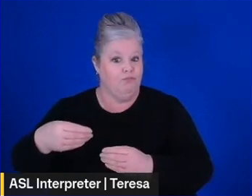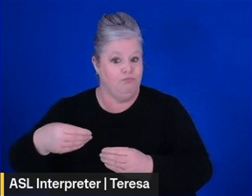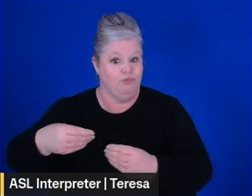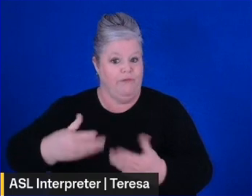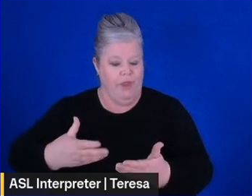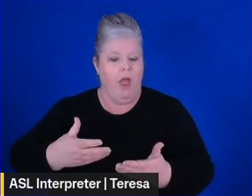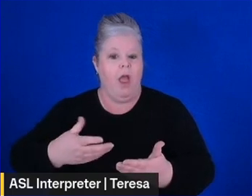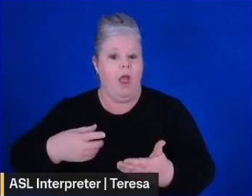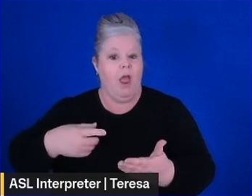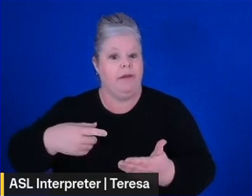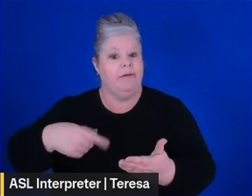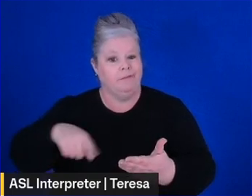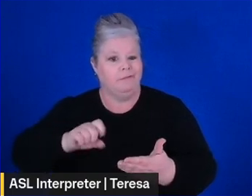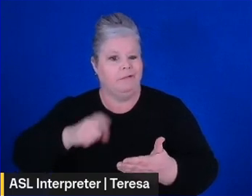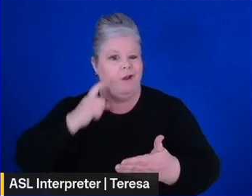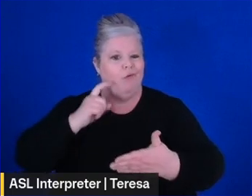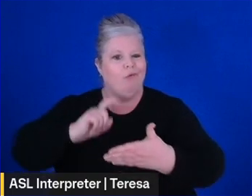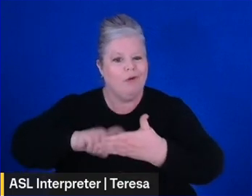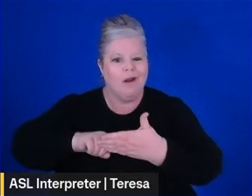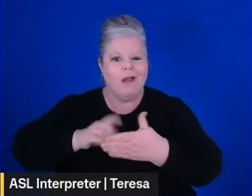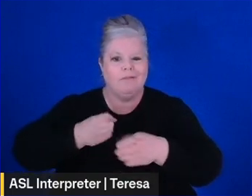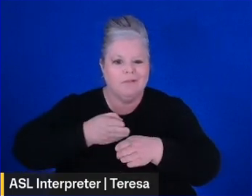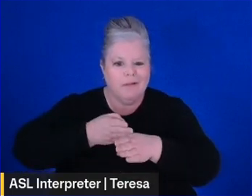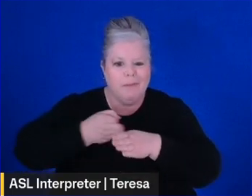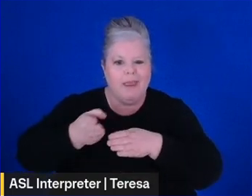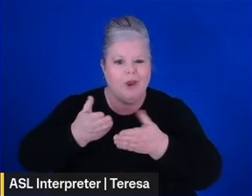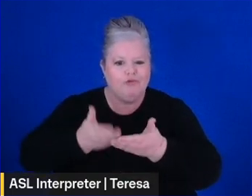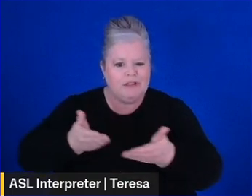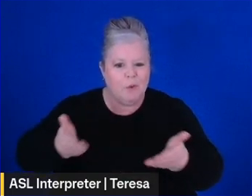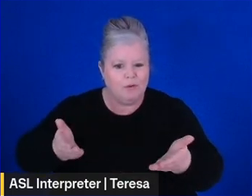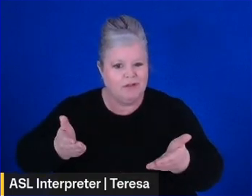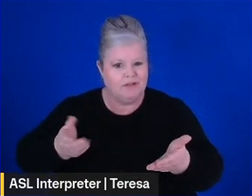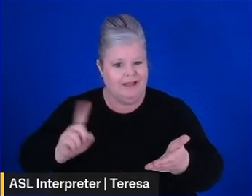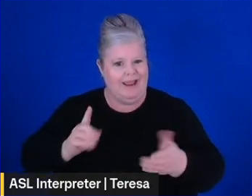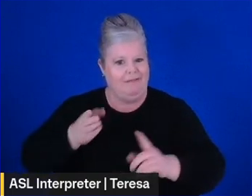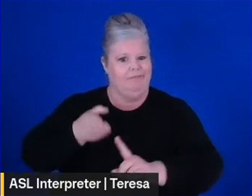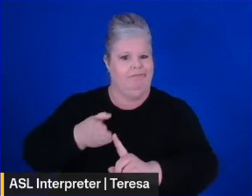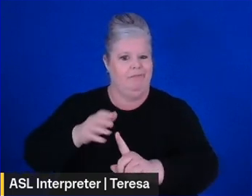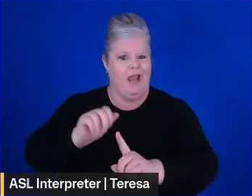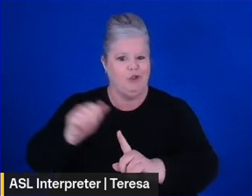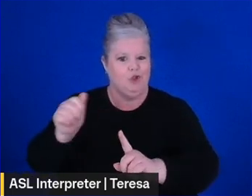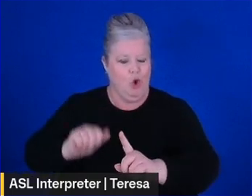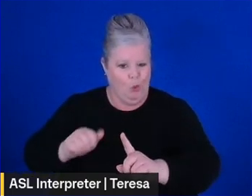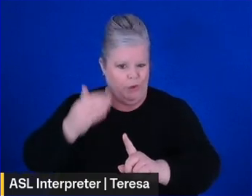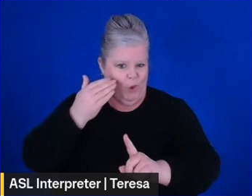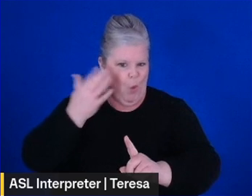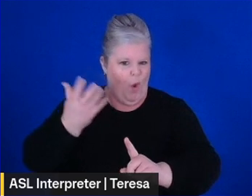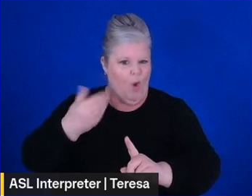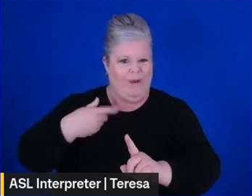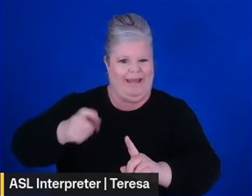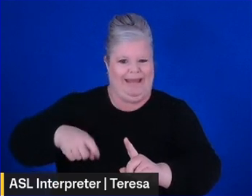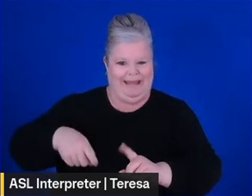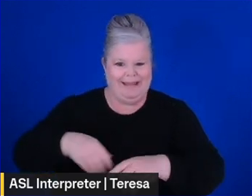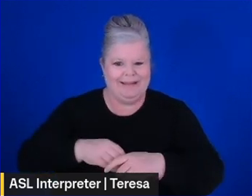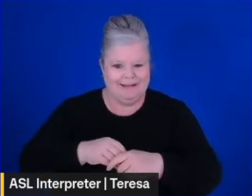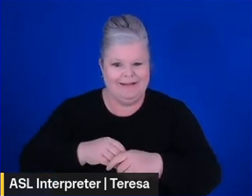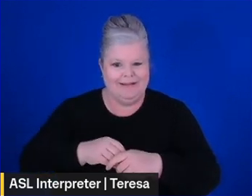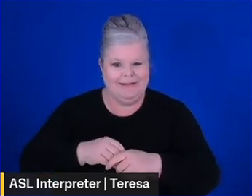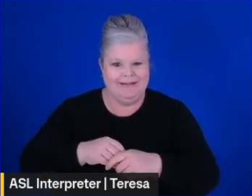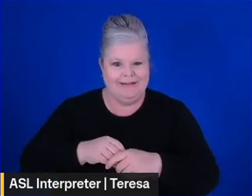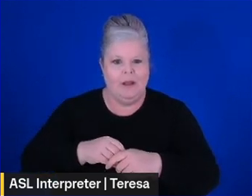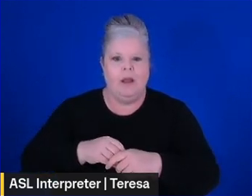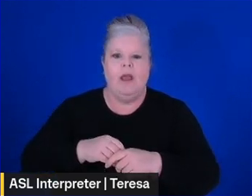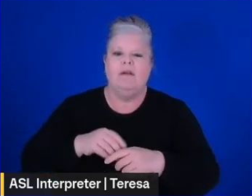recognize the main resources in Azure that are needed to provision an Azure container